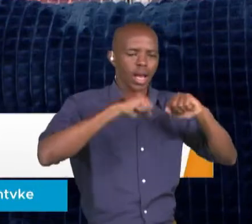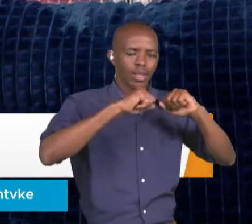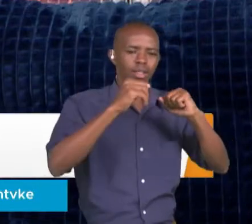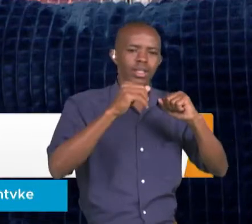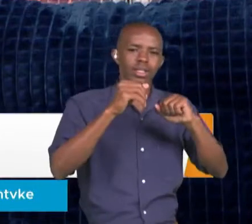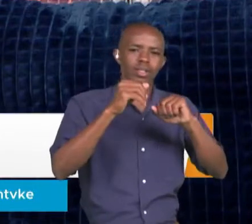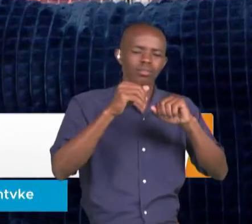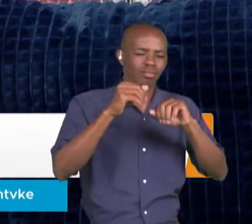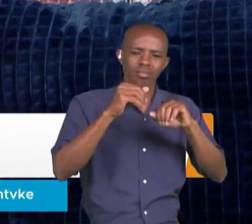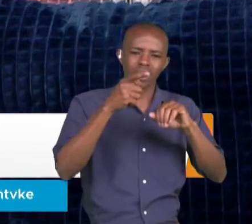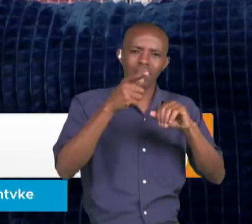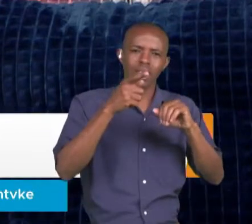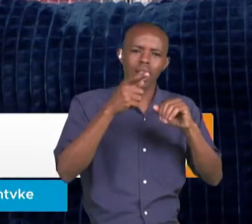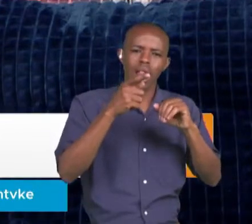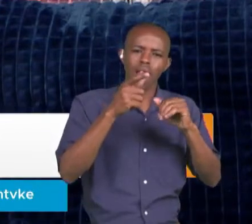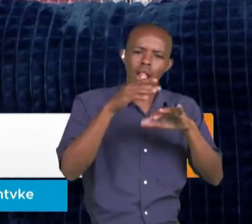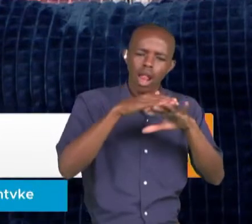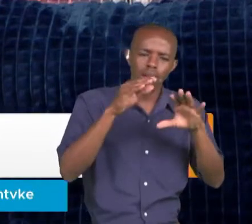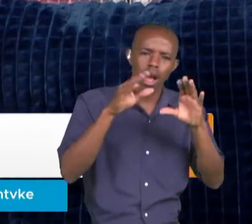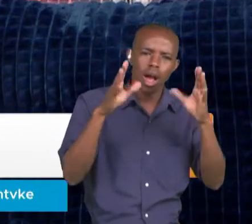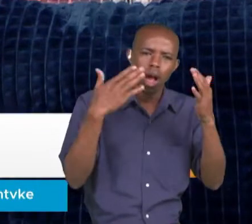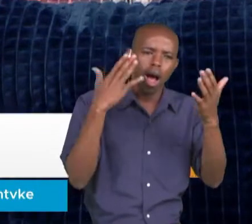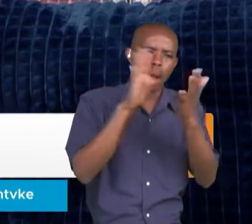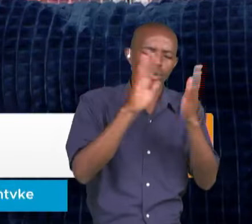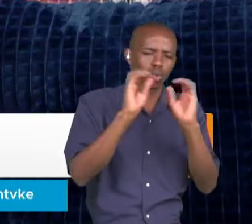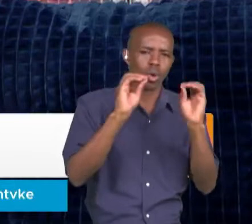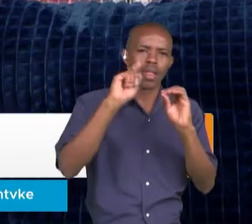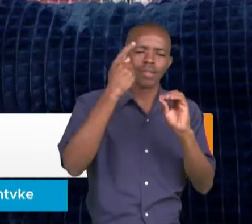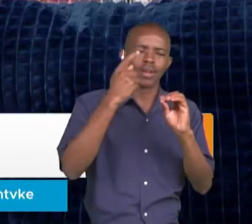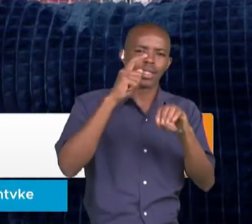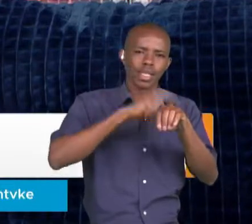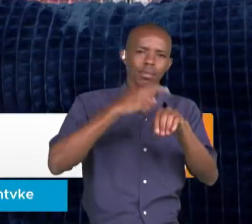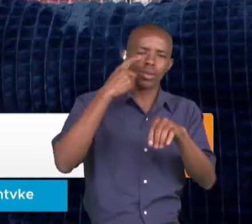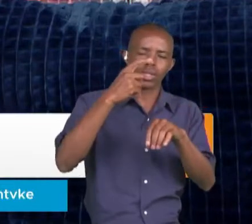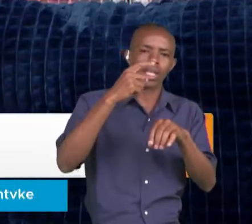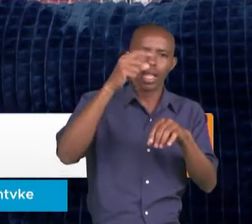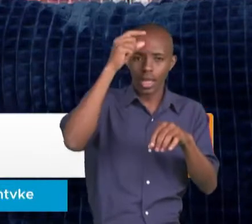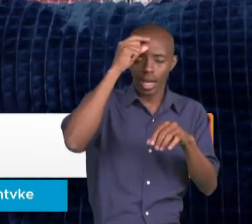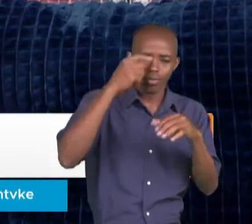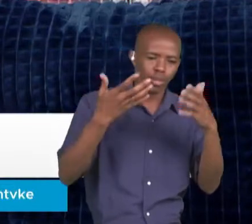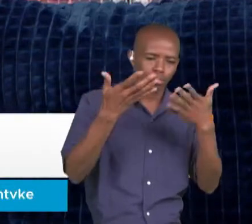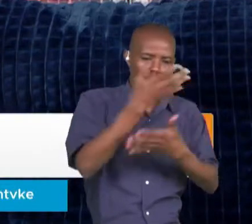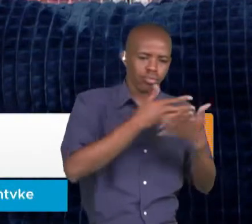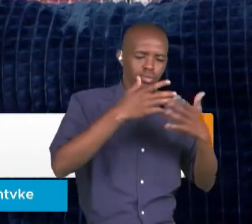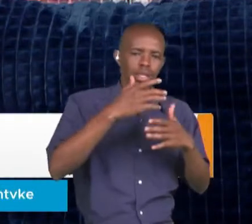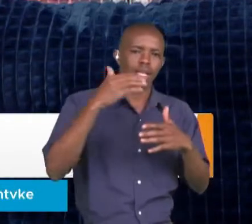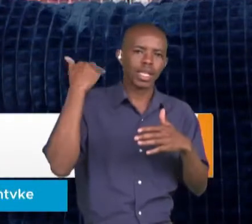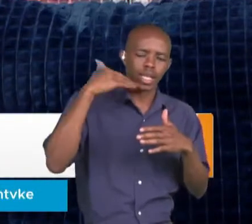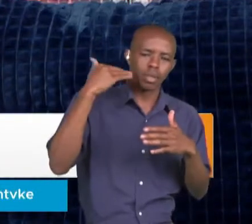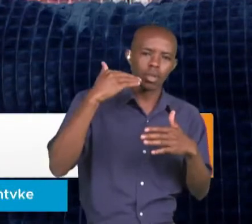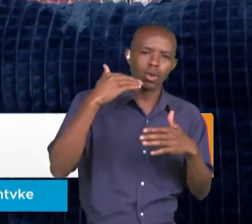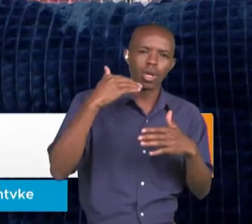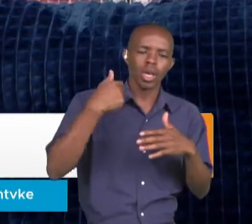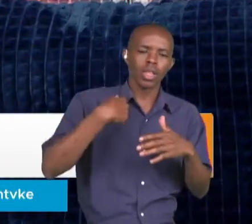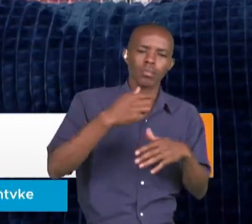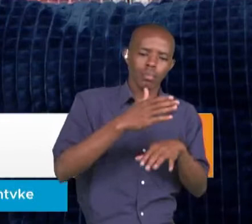approach. Mm. I don't agree to it at all. Mm. And this is the first time that we're seeing the government negotiating with terrorists. Mm. They used to say we don't negotiate